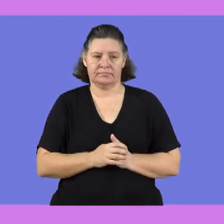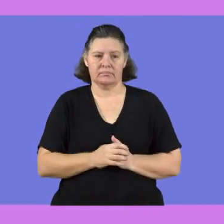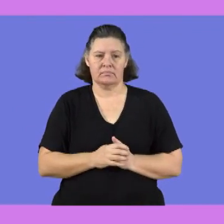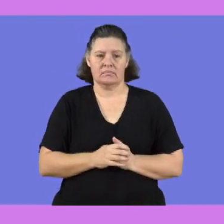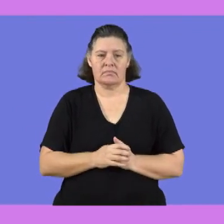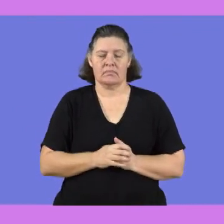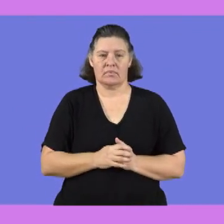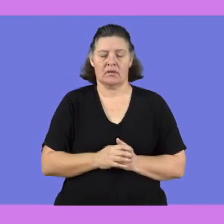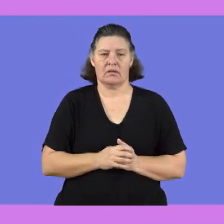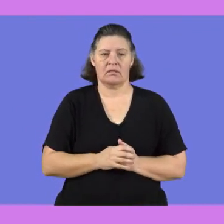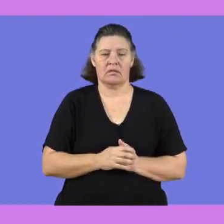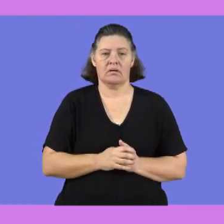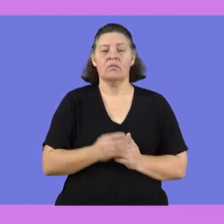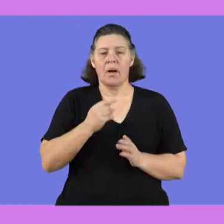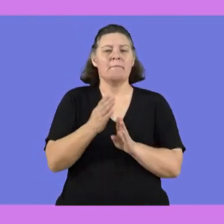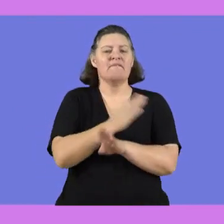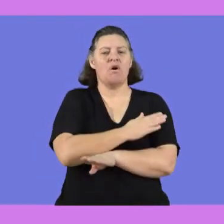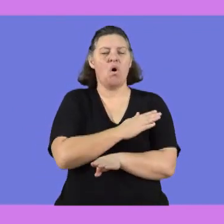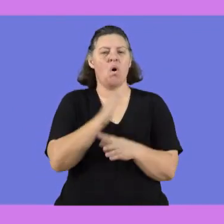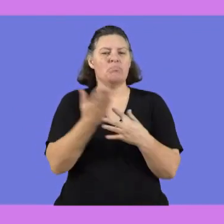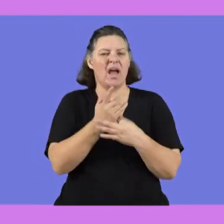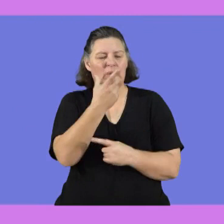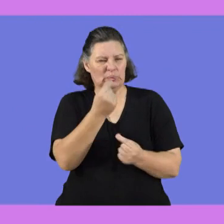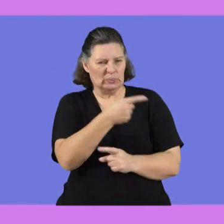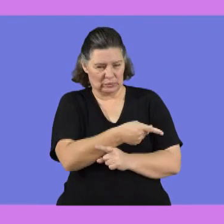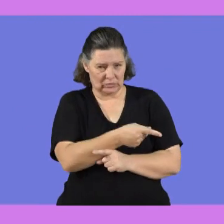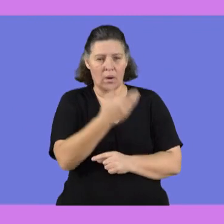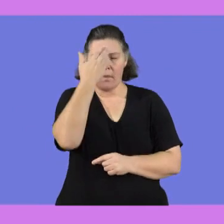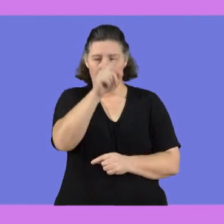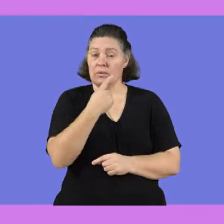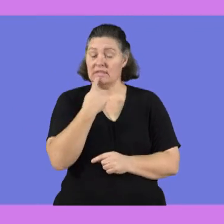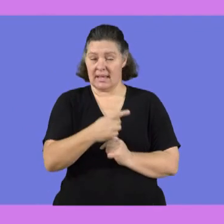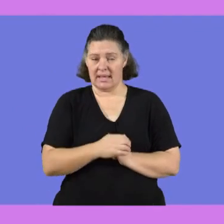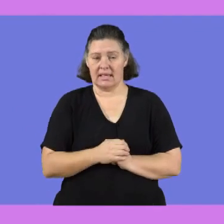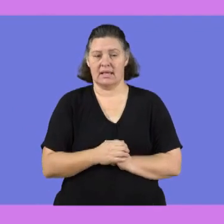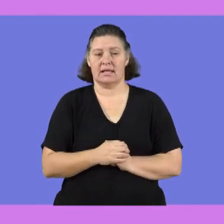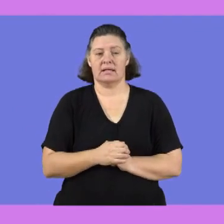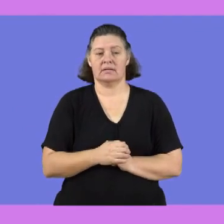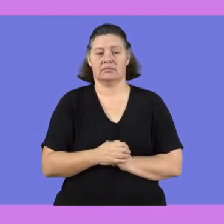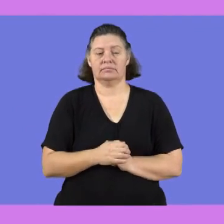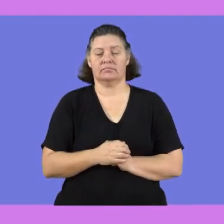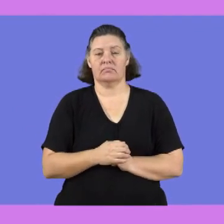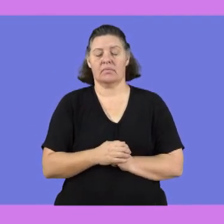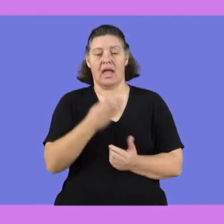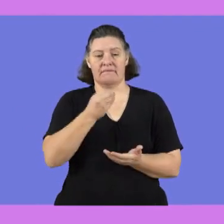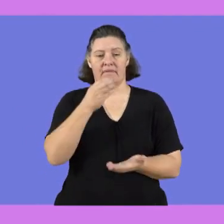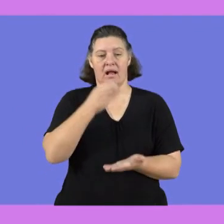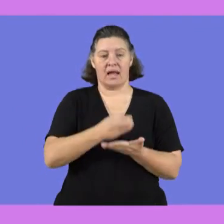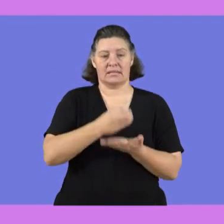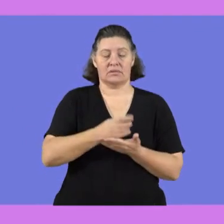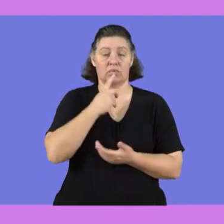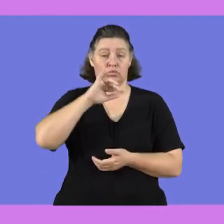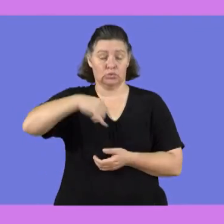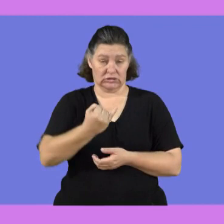concentrated juice and water. This is the table of what we were doing before the break. So now you know now that we